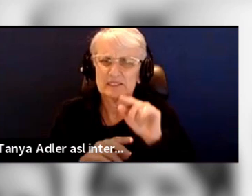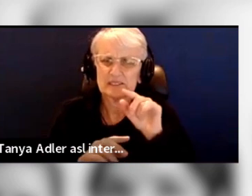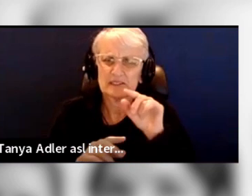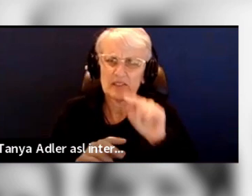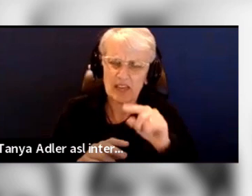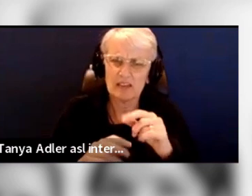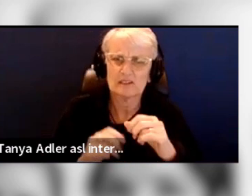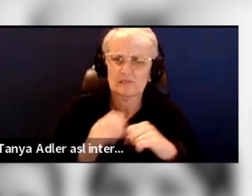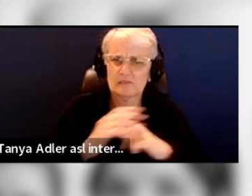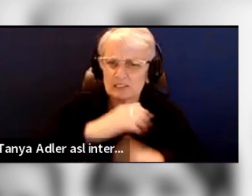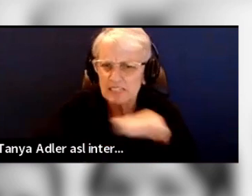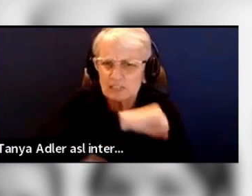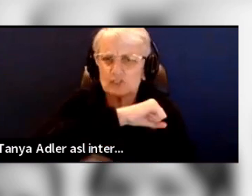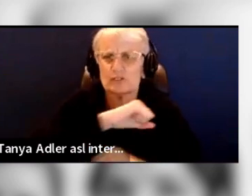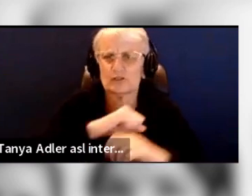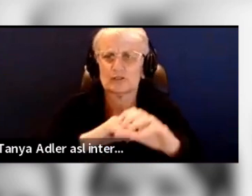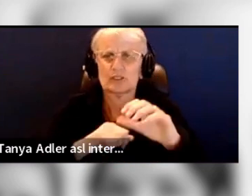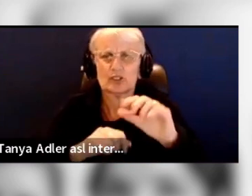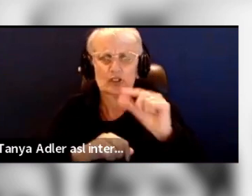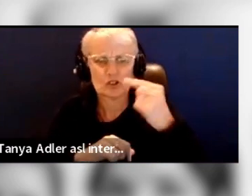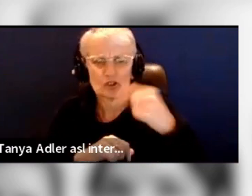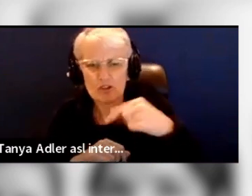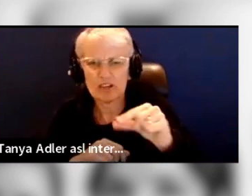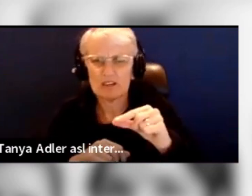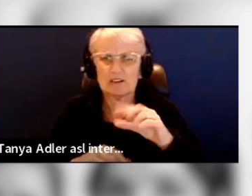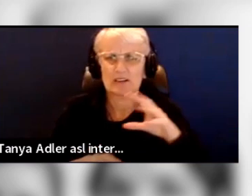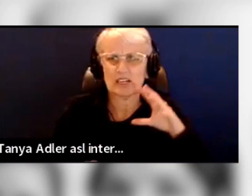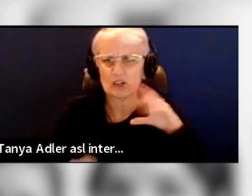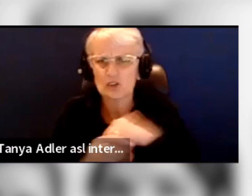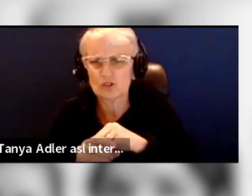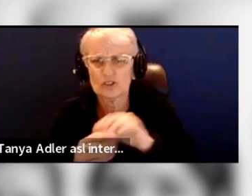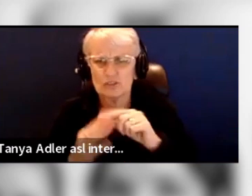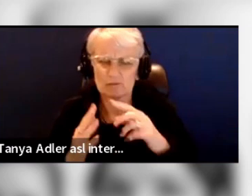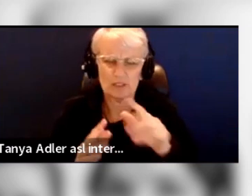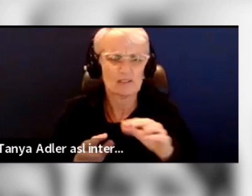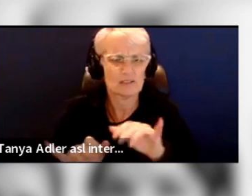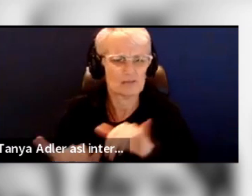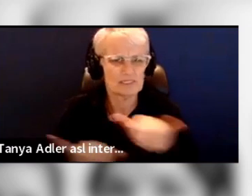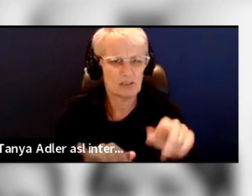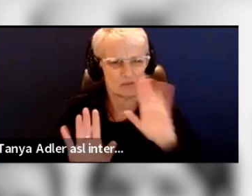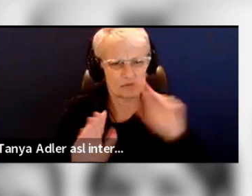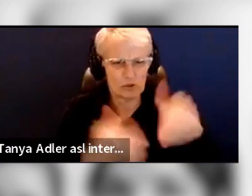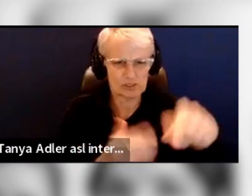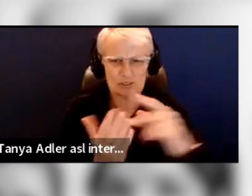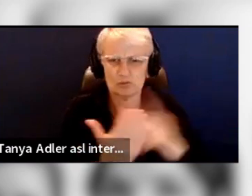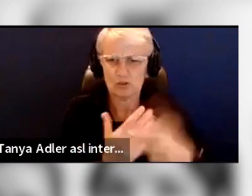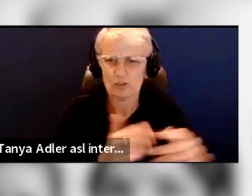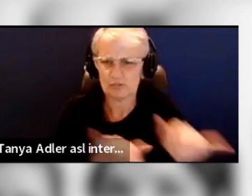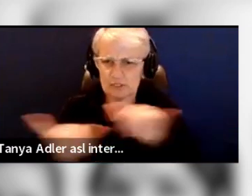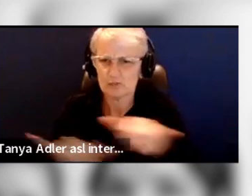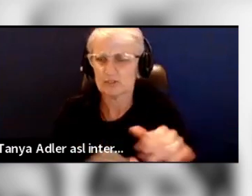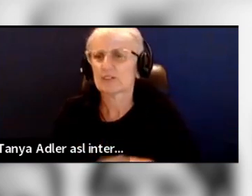inclusion and green recovery, climate, etc., like the focus of this program. Now, and